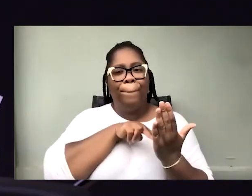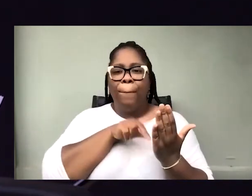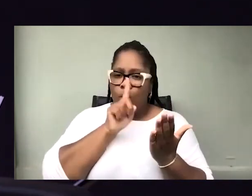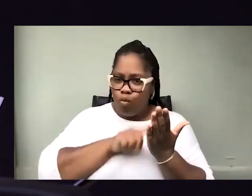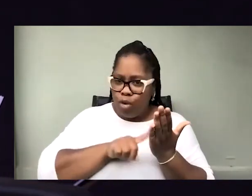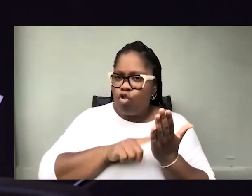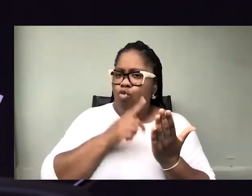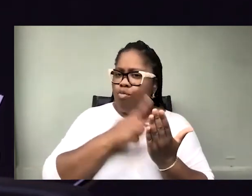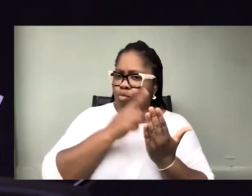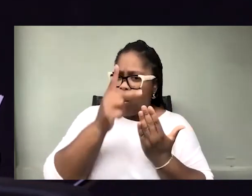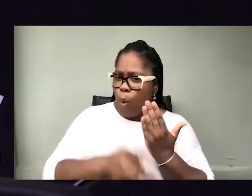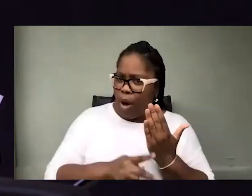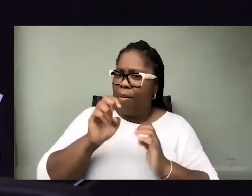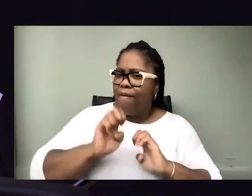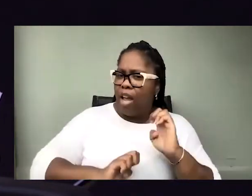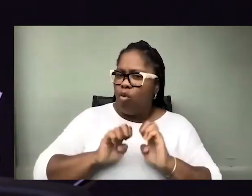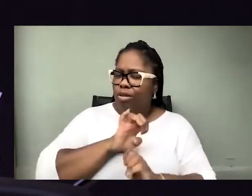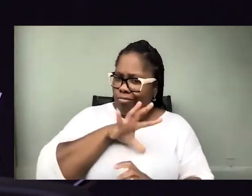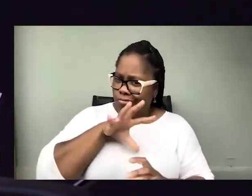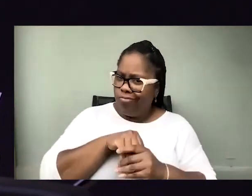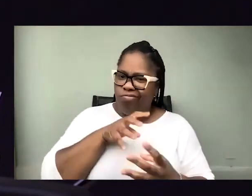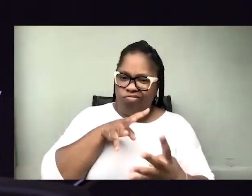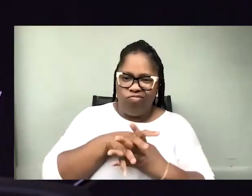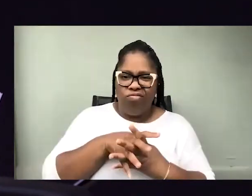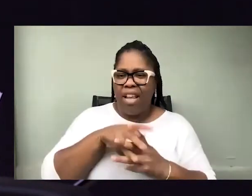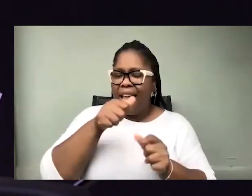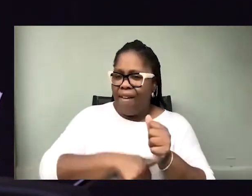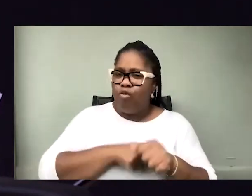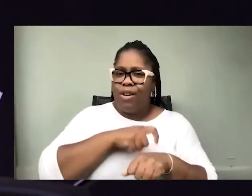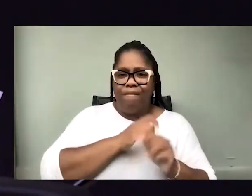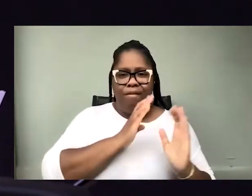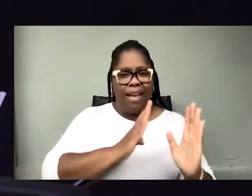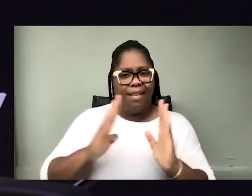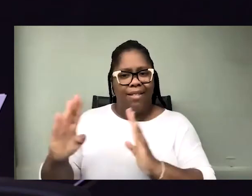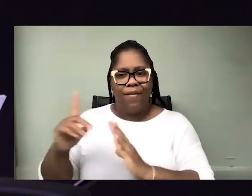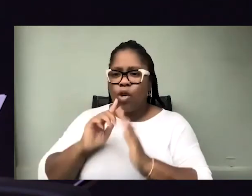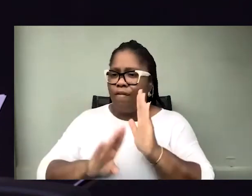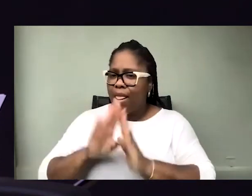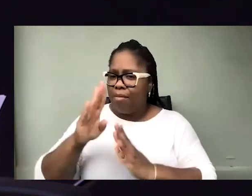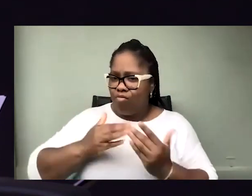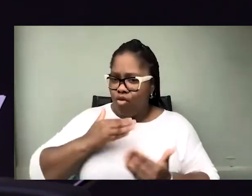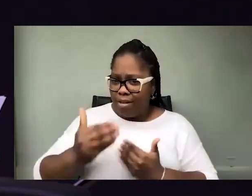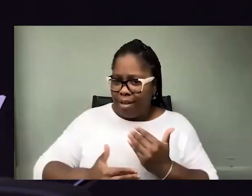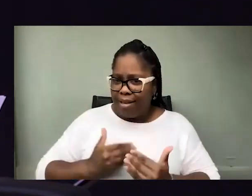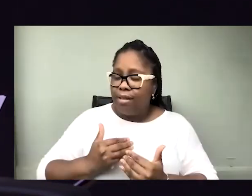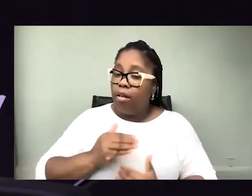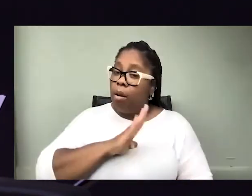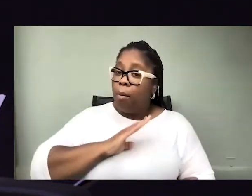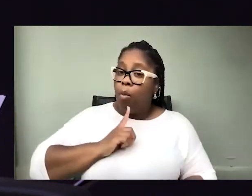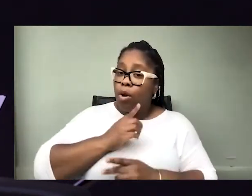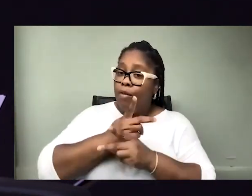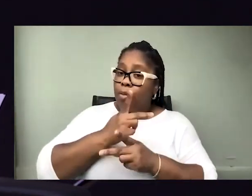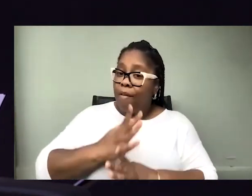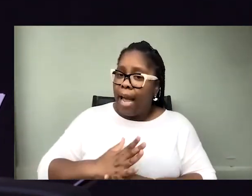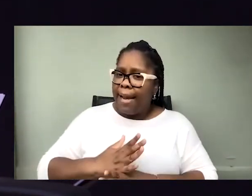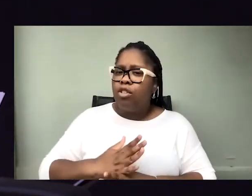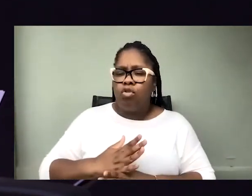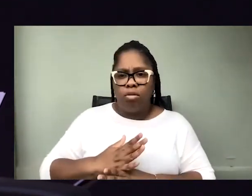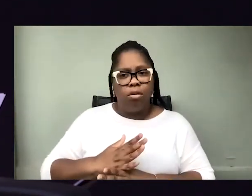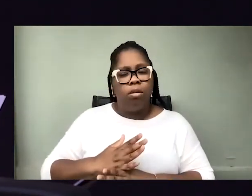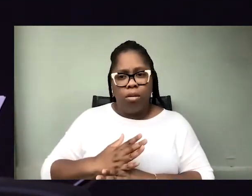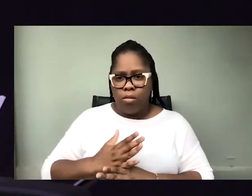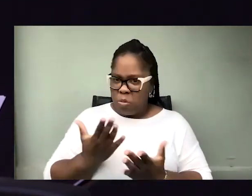program evaluation will be part of every phase of the development process. Our Board of Supervisors are very big on